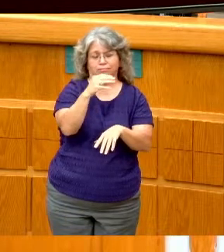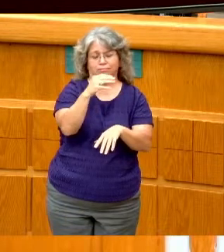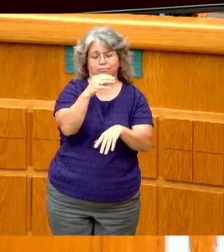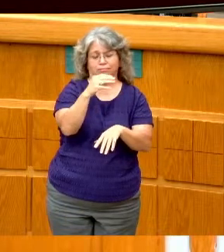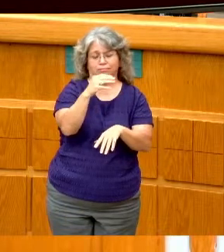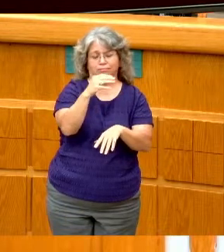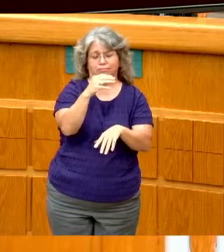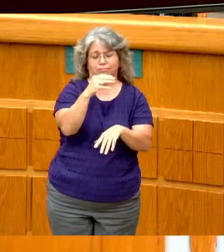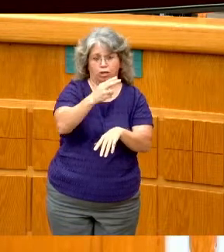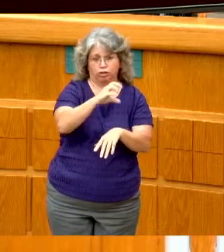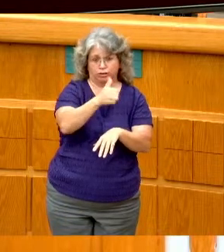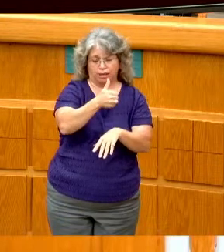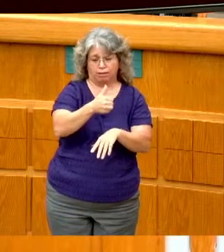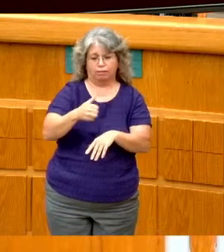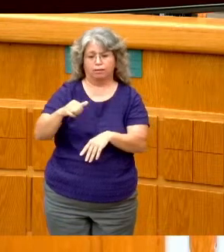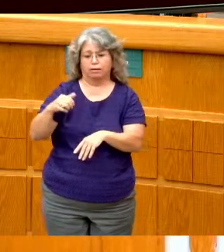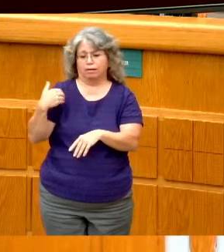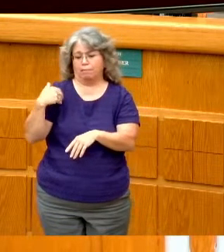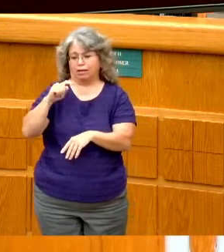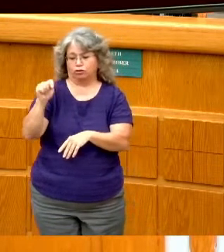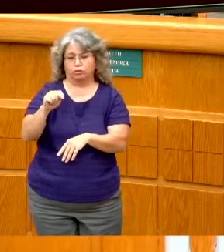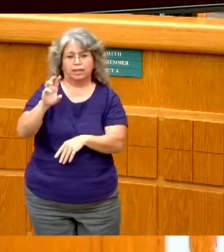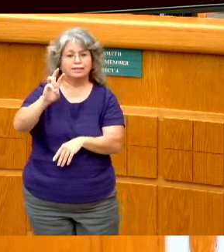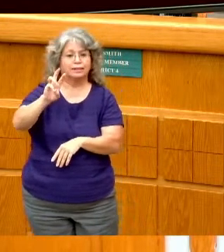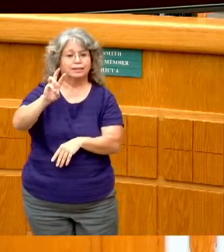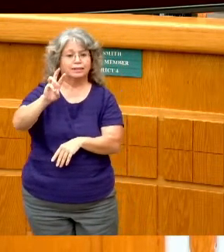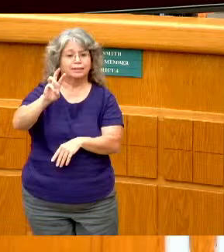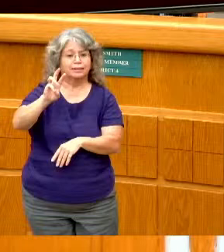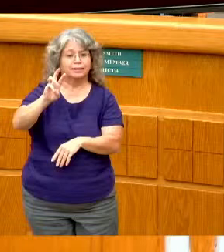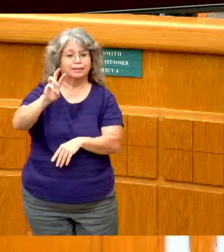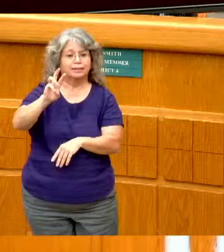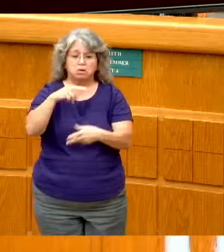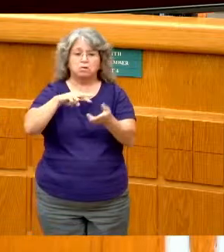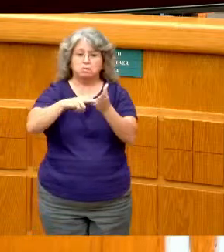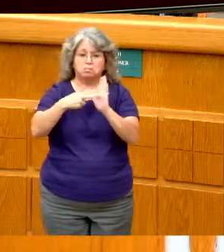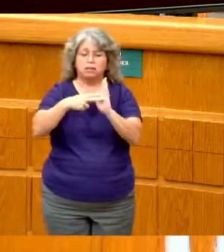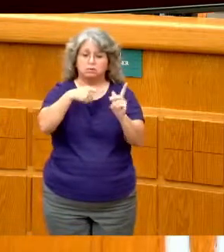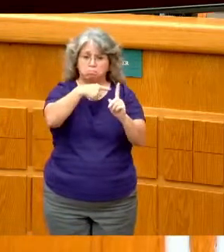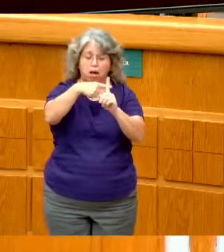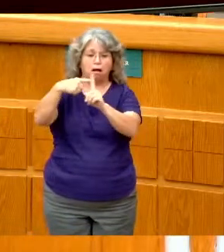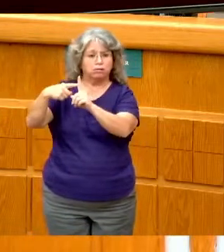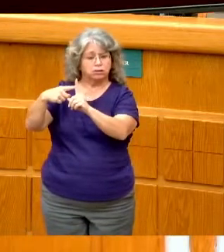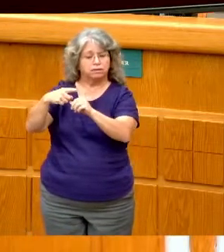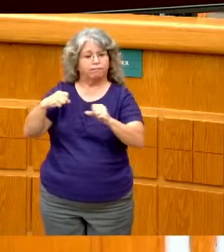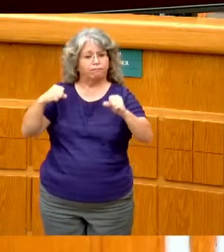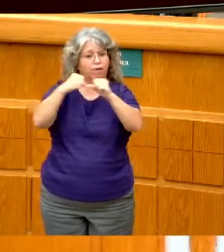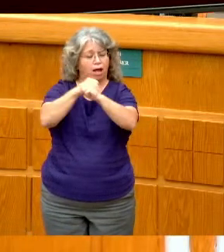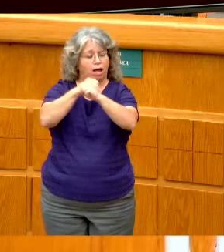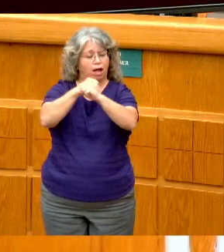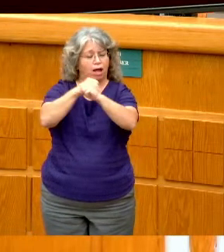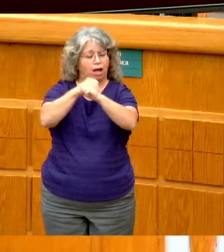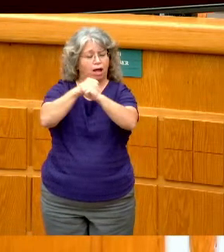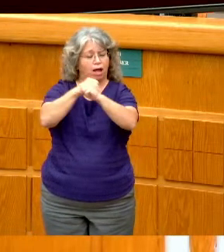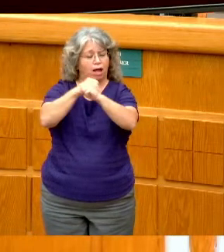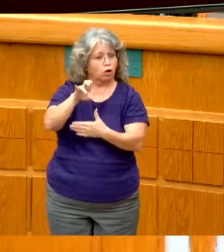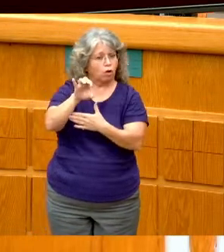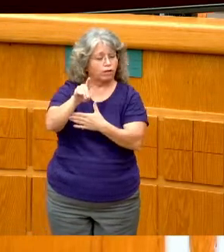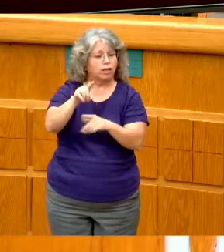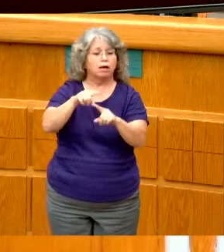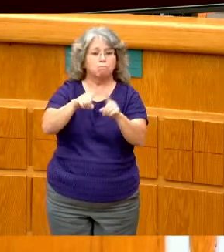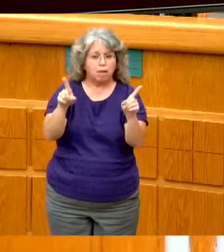Tuesday. We're making positive strides in the fight against COVID-19, but it does take all of us working